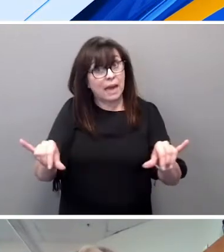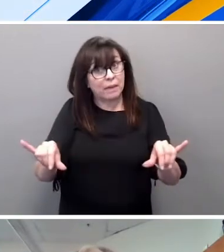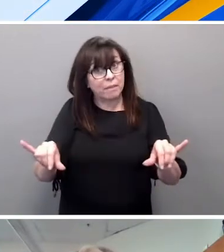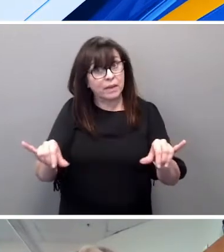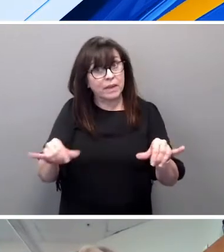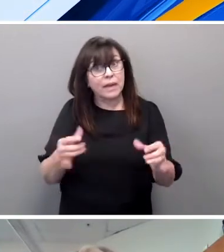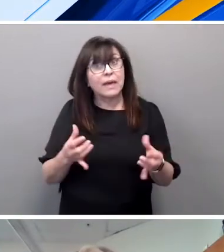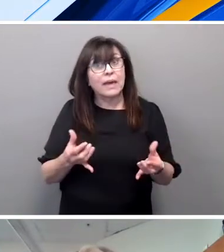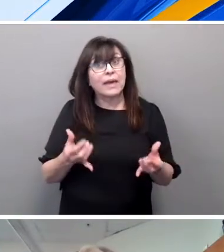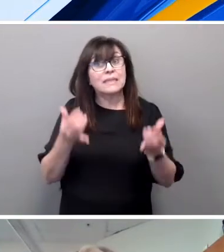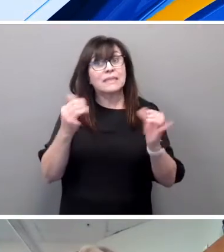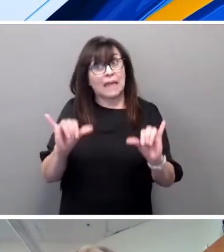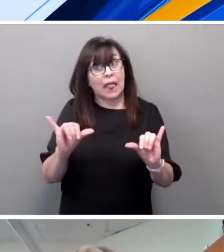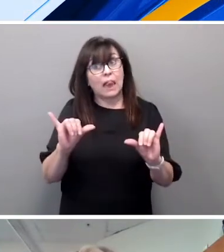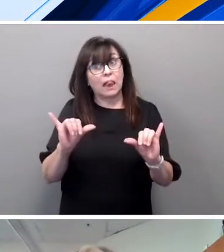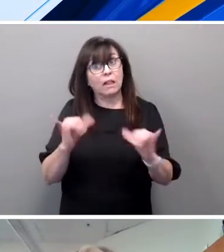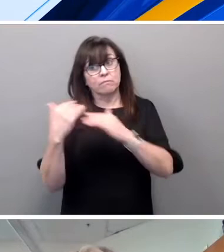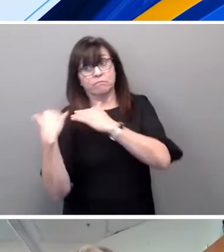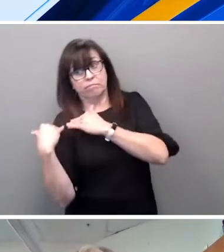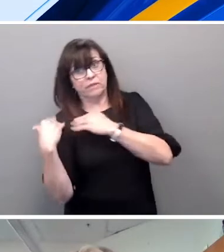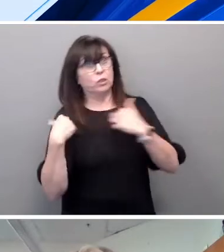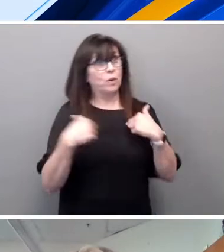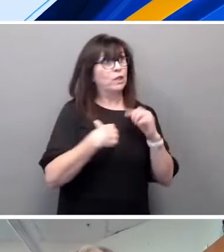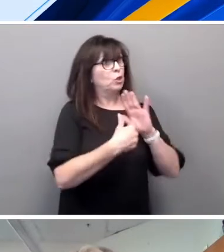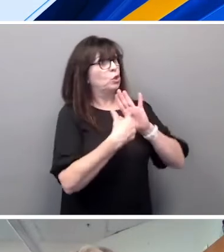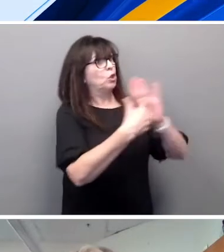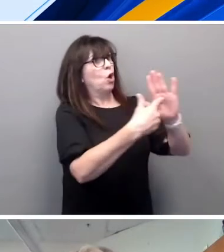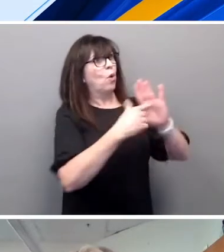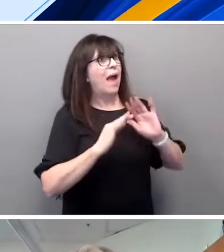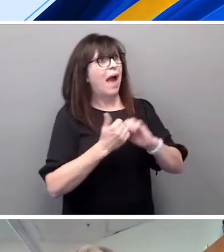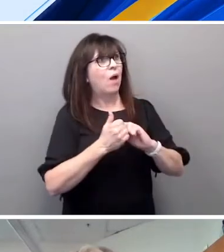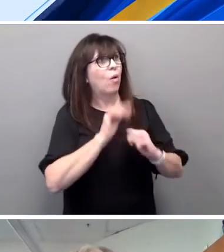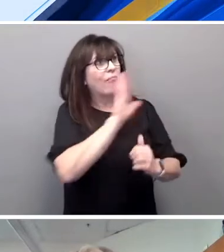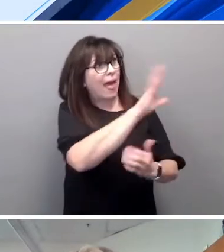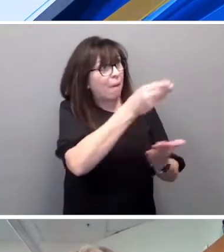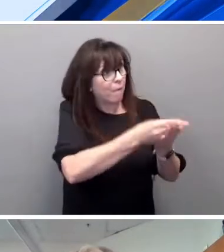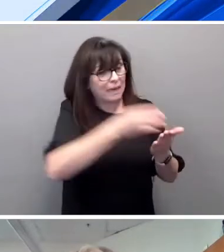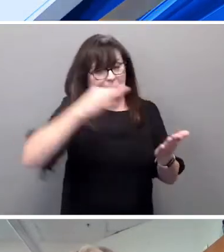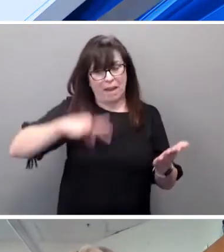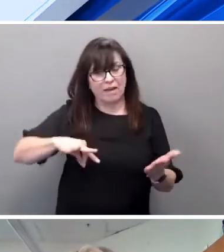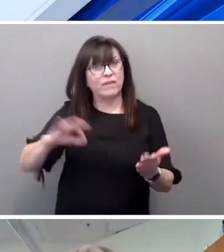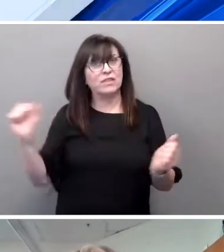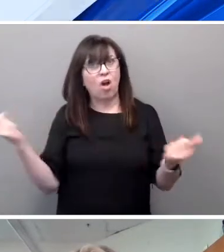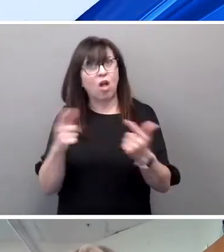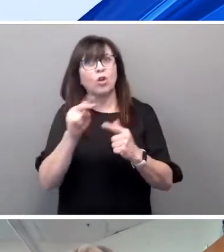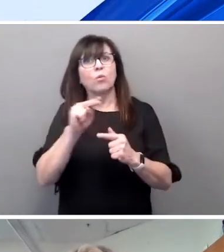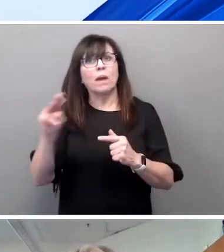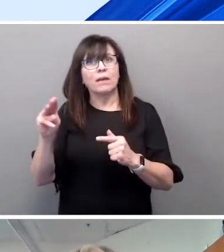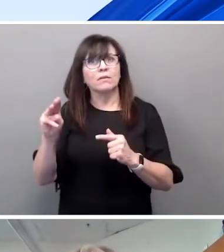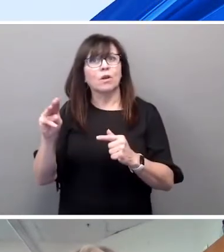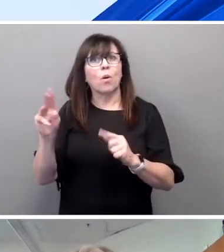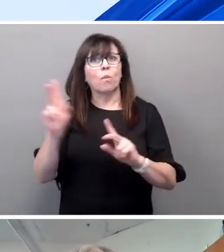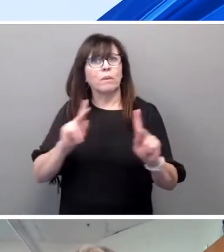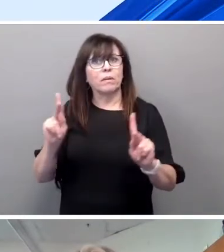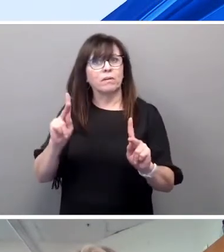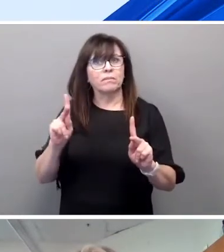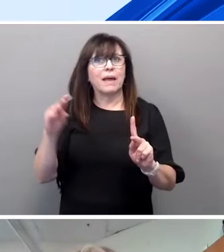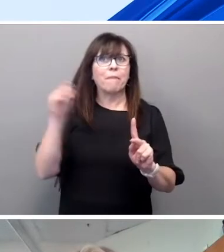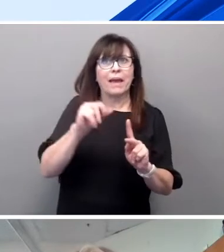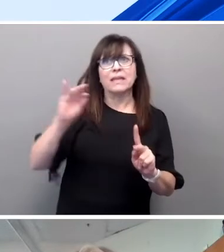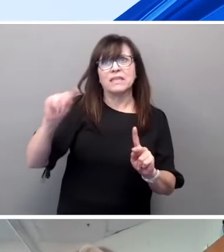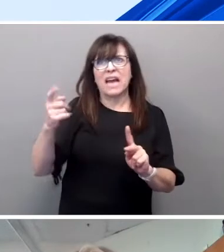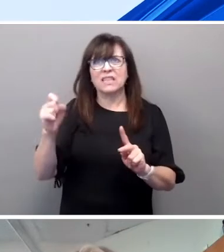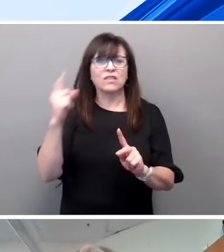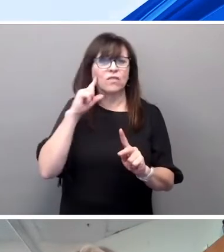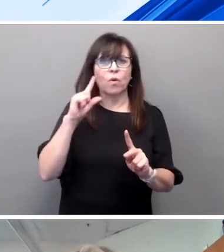on us to show the benefit to the New Mexico taxpayer for every general fund dollar we spend. And so we're not